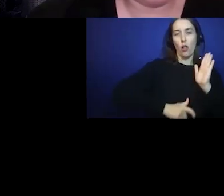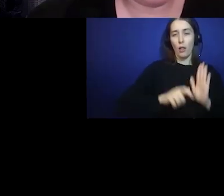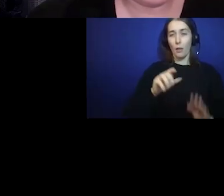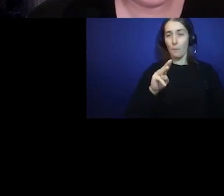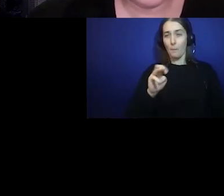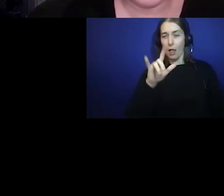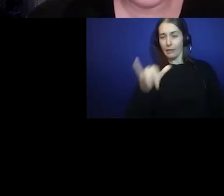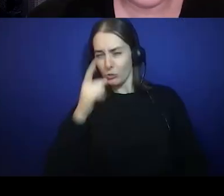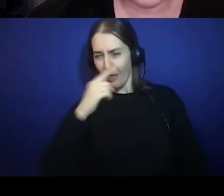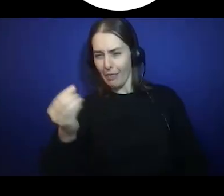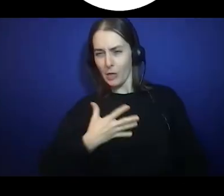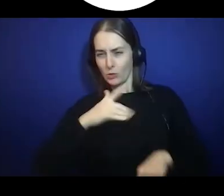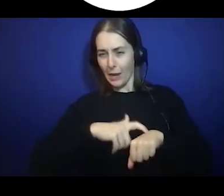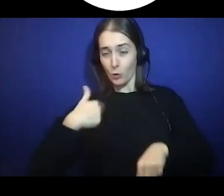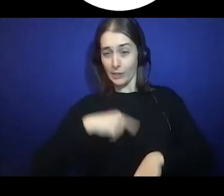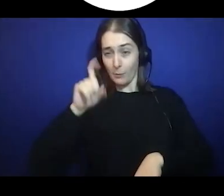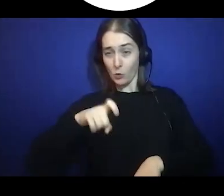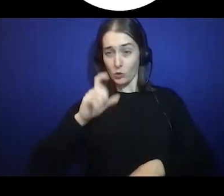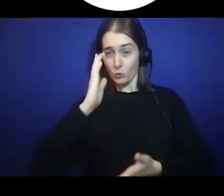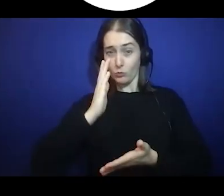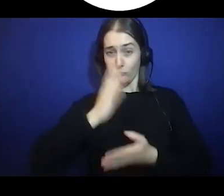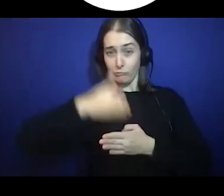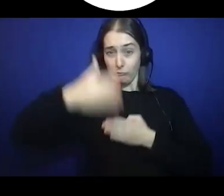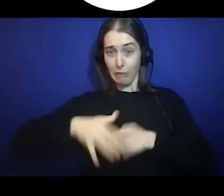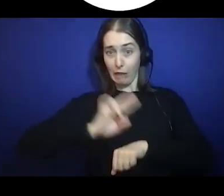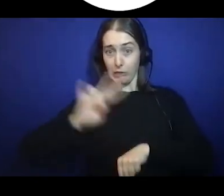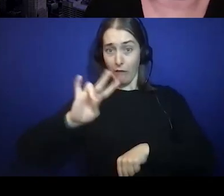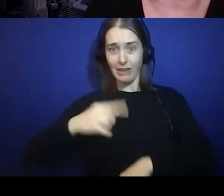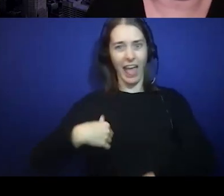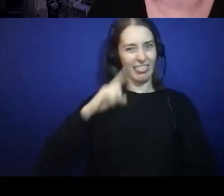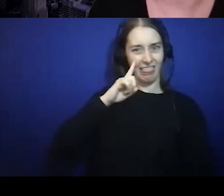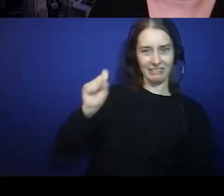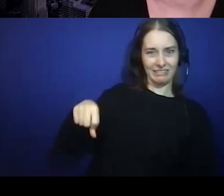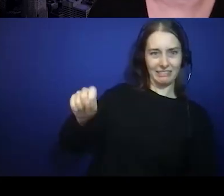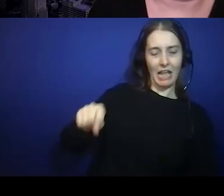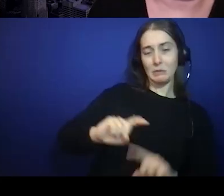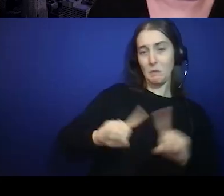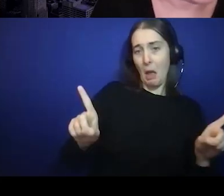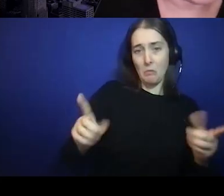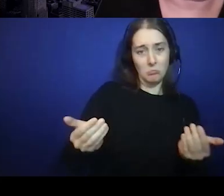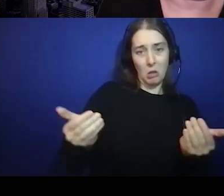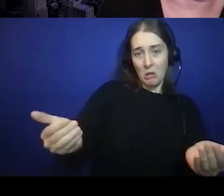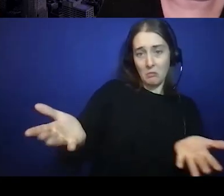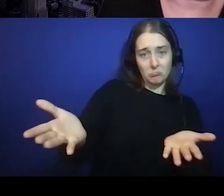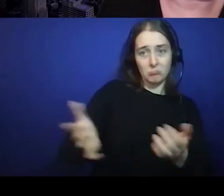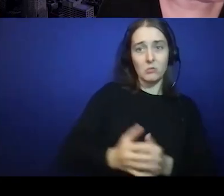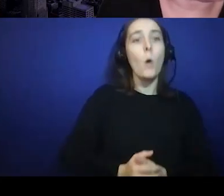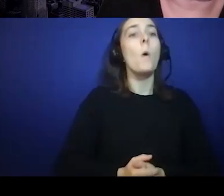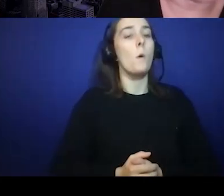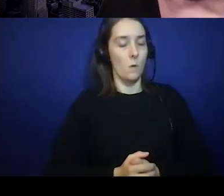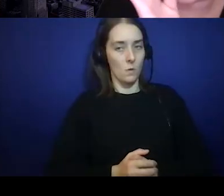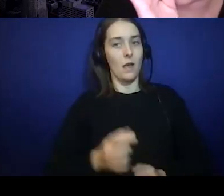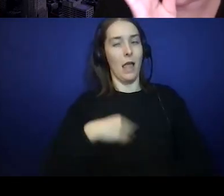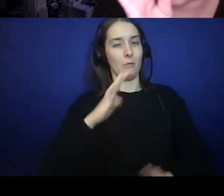at 7? I believe so around then. All But if you right, take as so much time as you need to. I will cover this